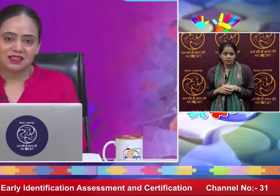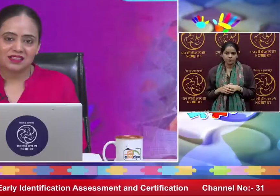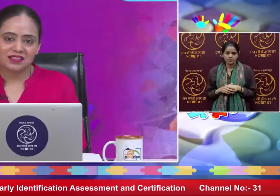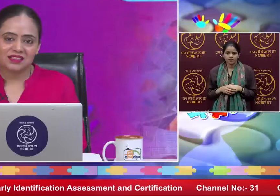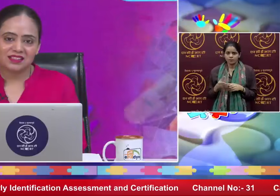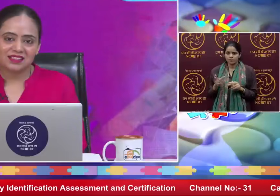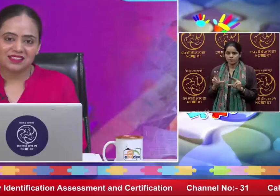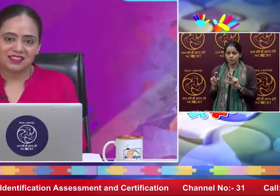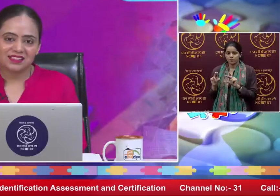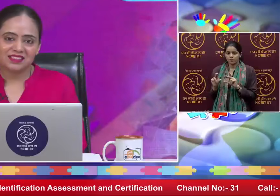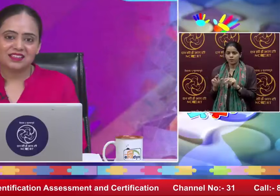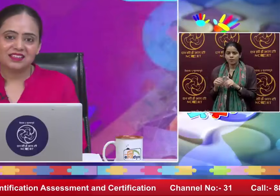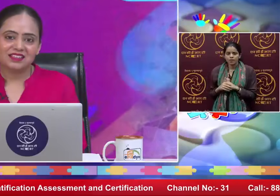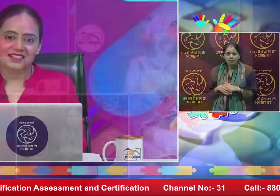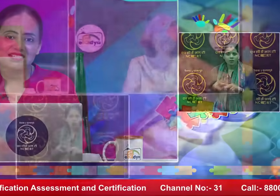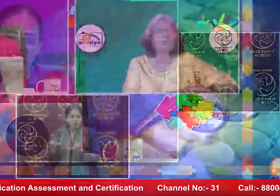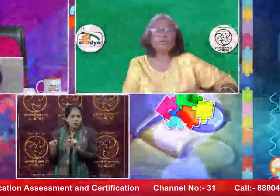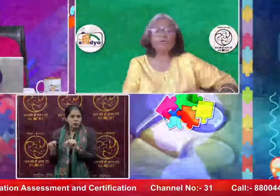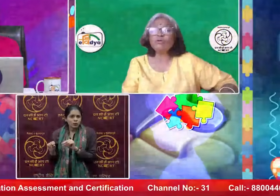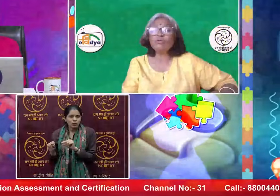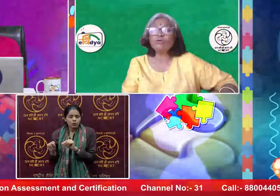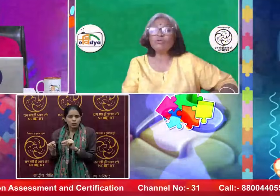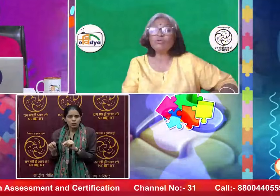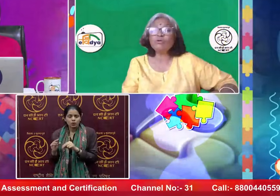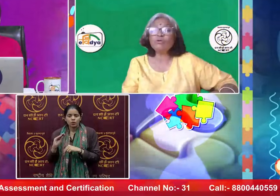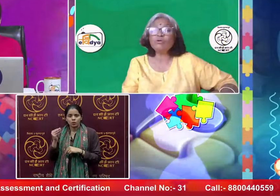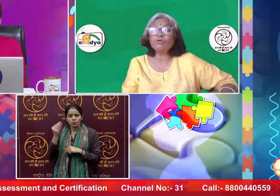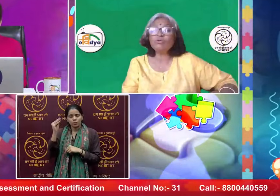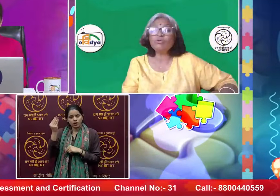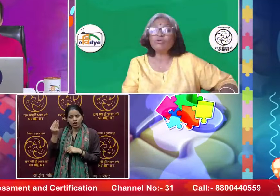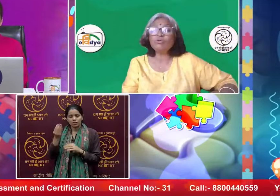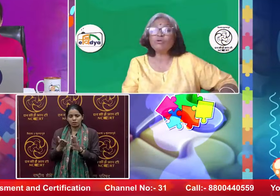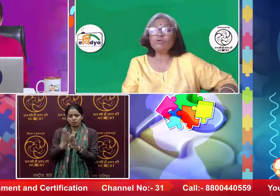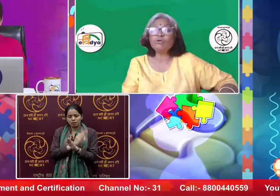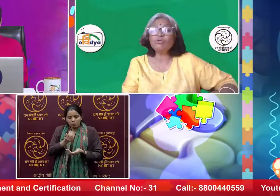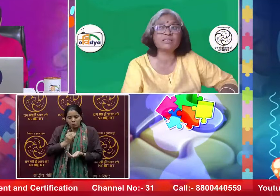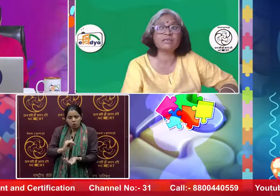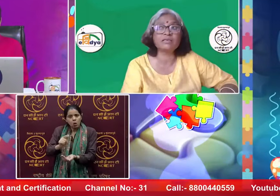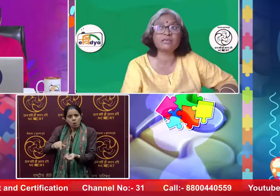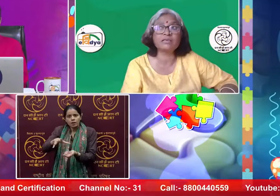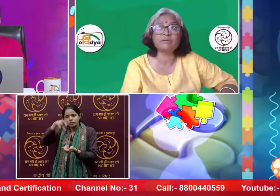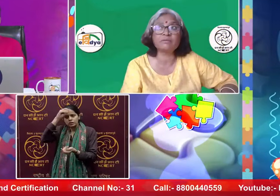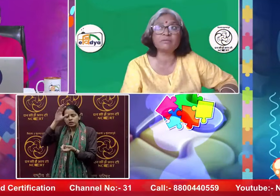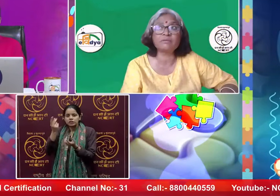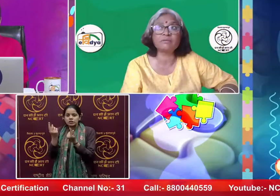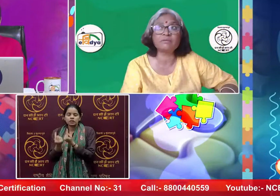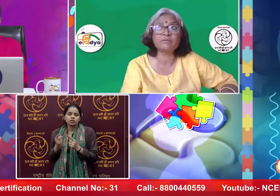No. The They never- earlier the better, as Okay. early as possible.